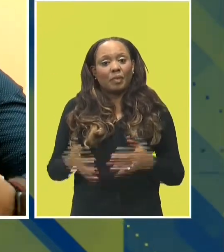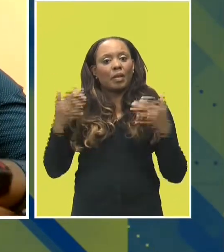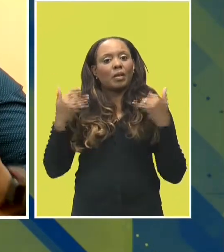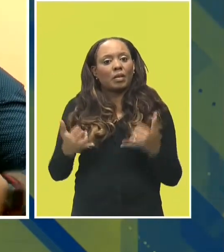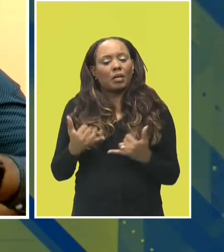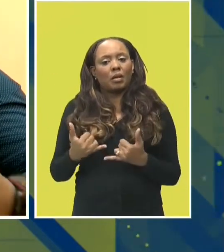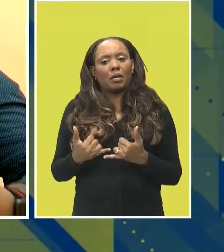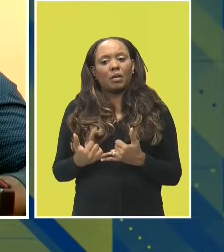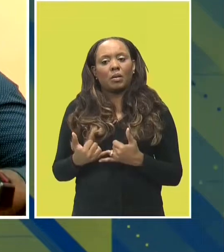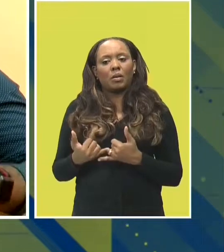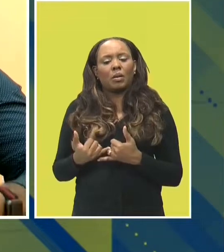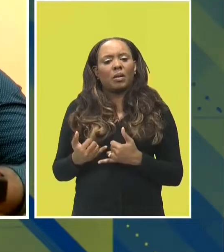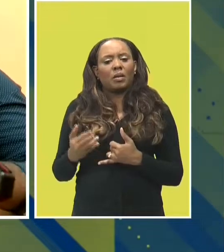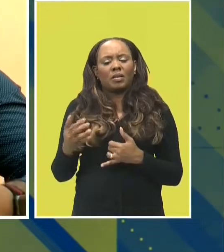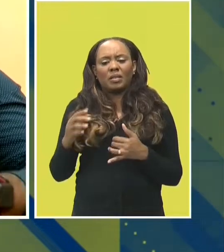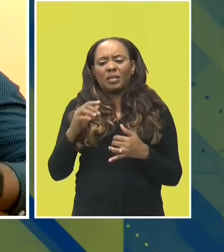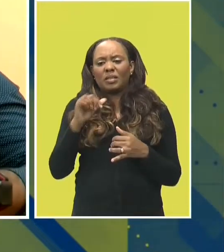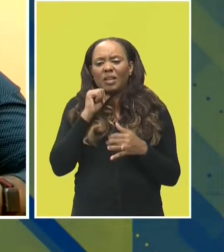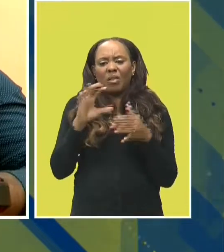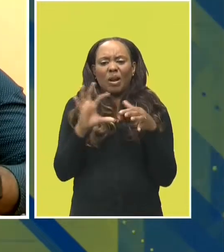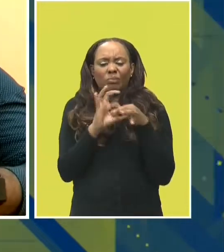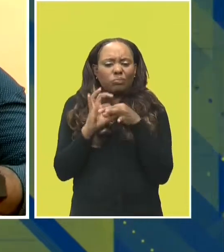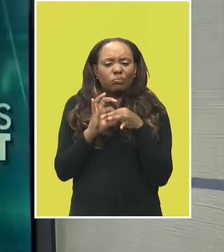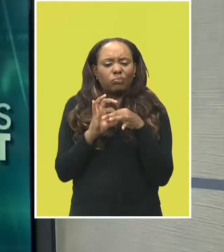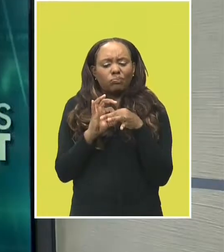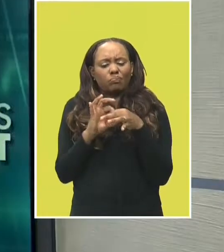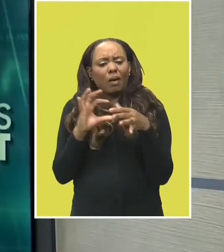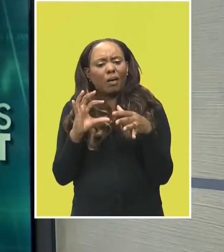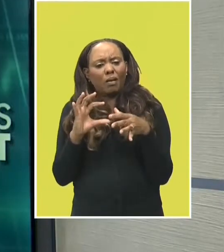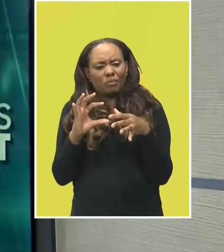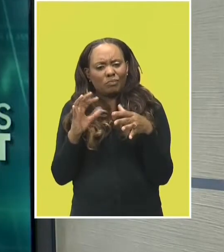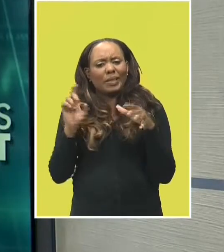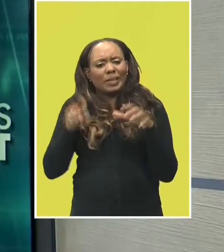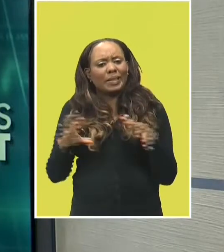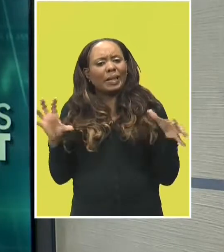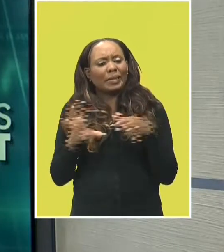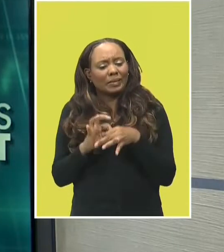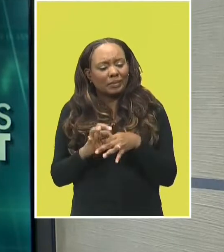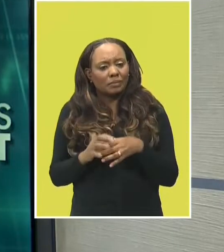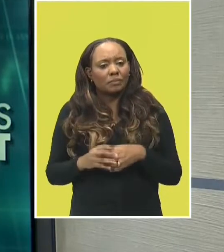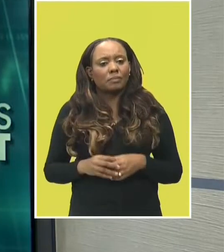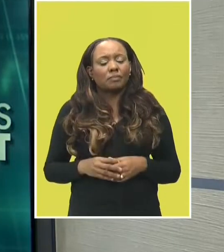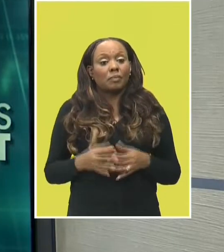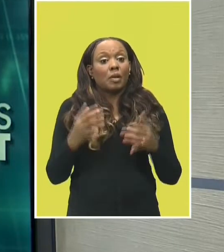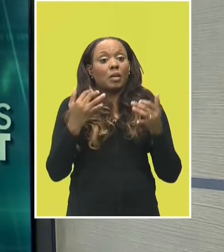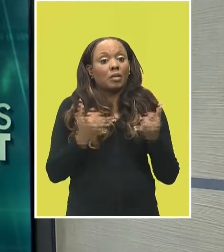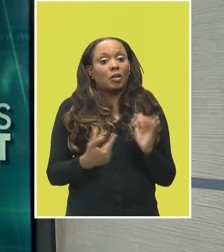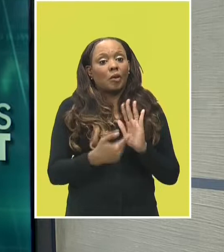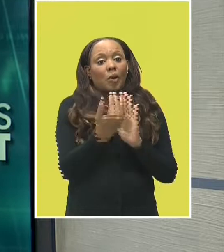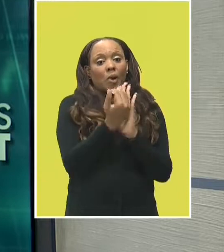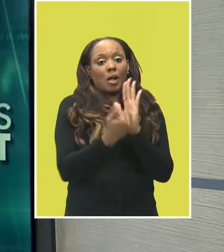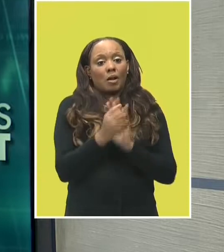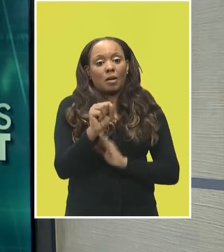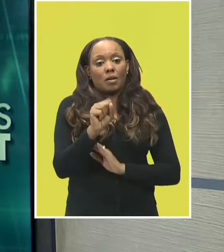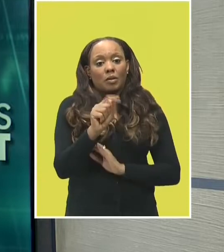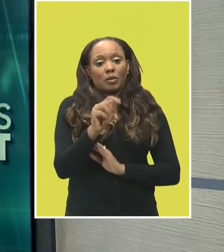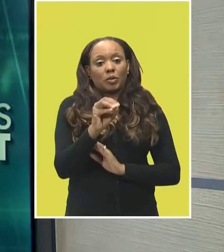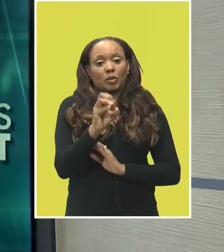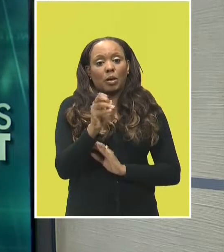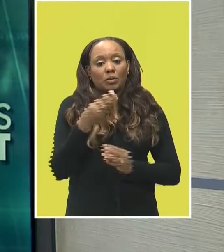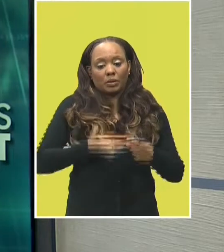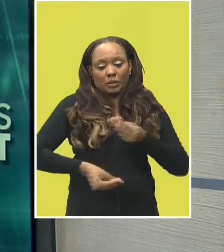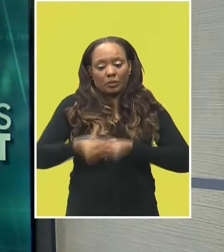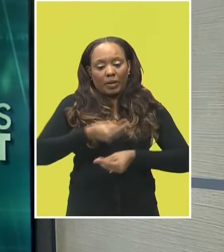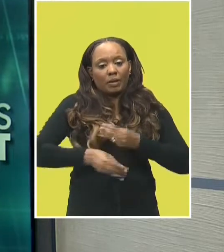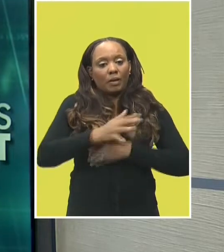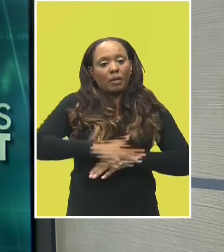we're losing that connection, we're losing that touch. It's time now to take a look at how those stocks traded on selected exchanges across